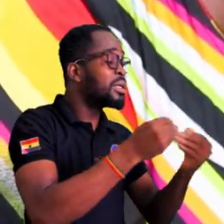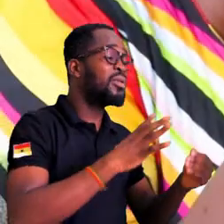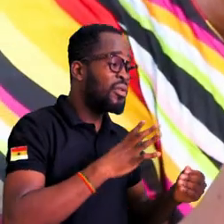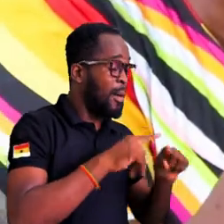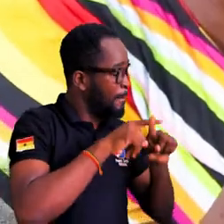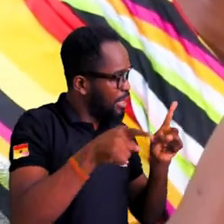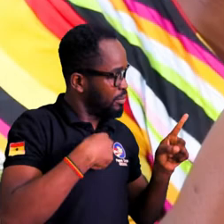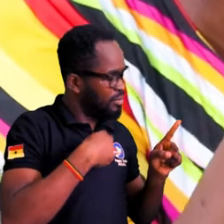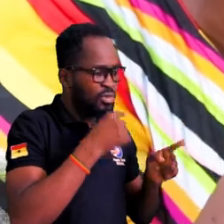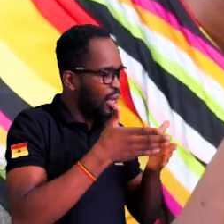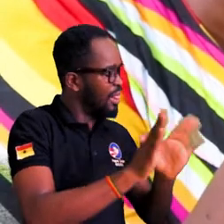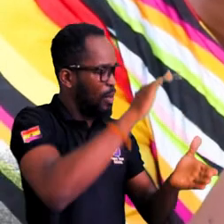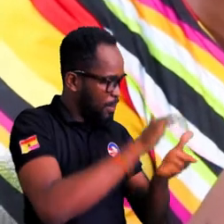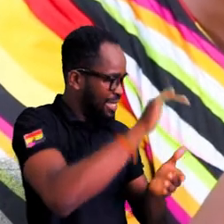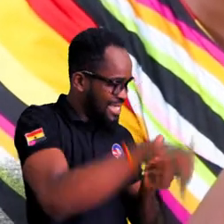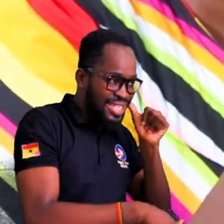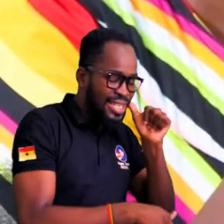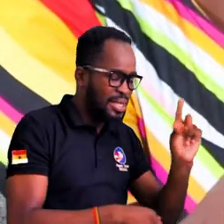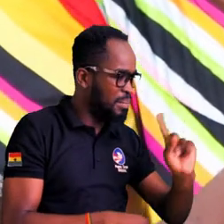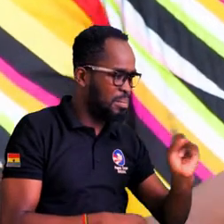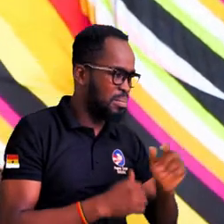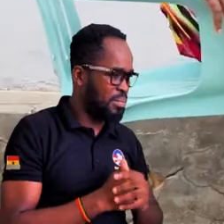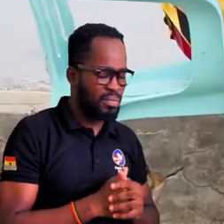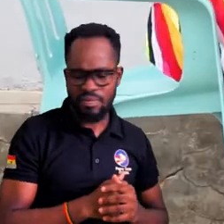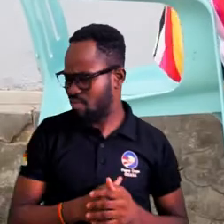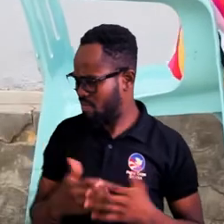it, but you are not going to marry that girl.